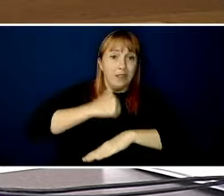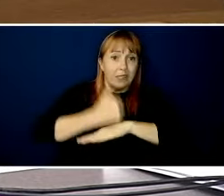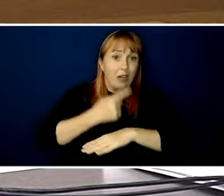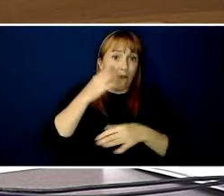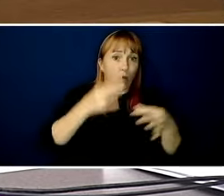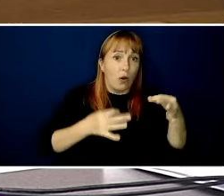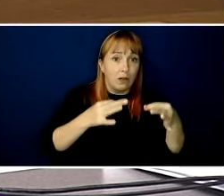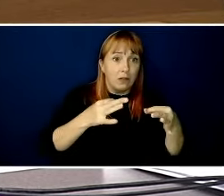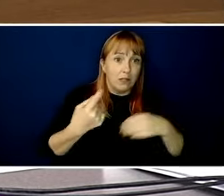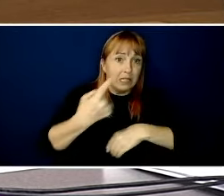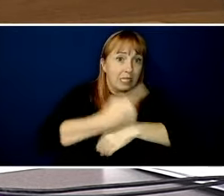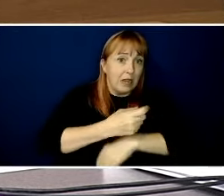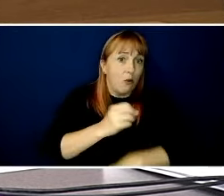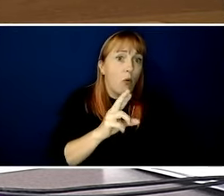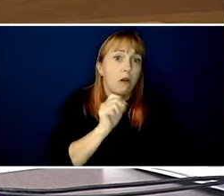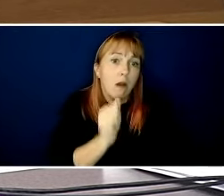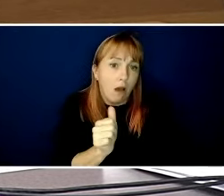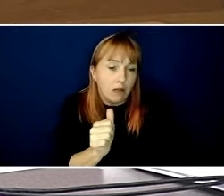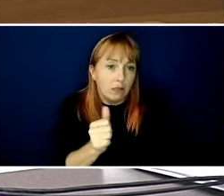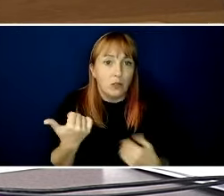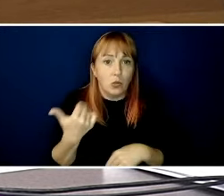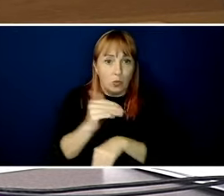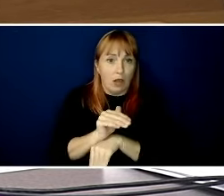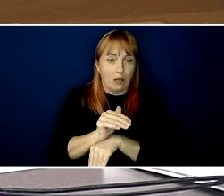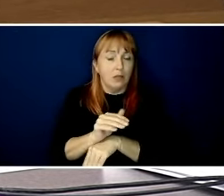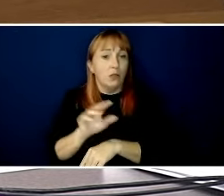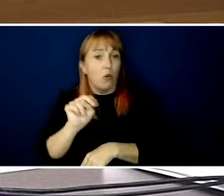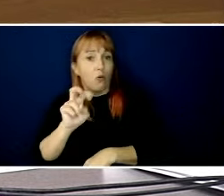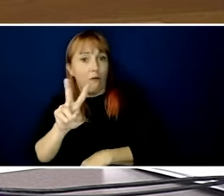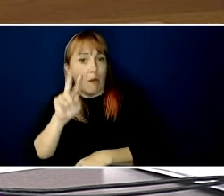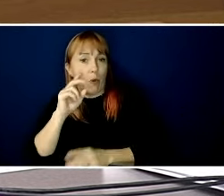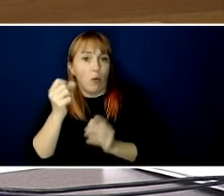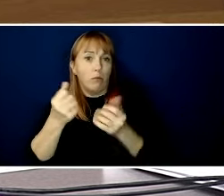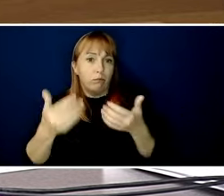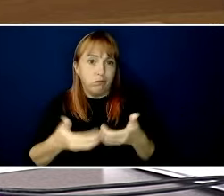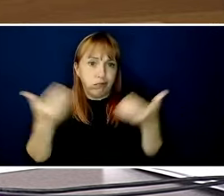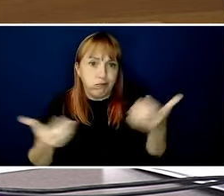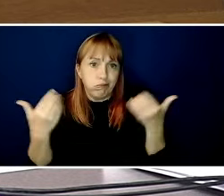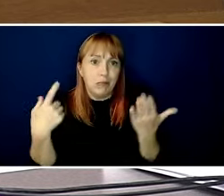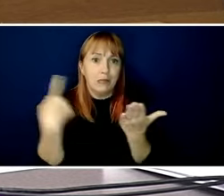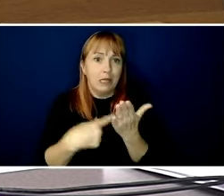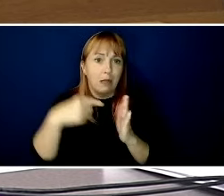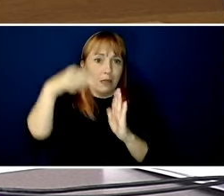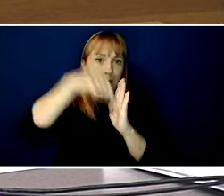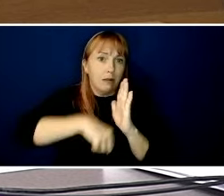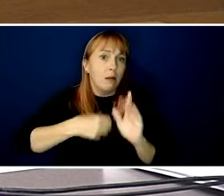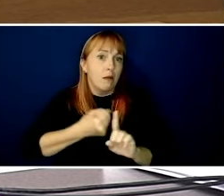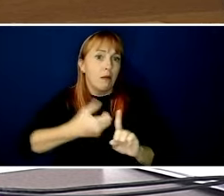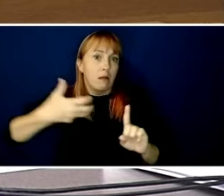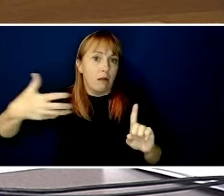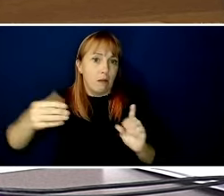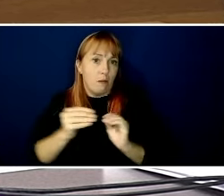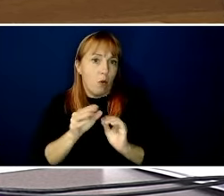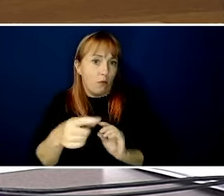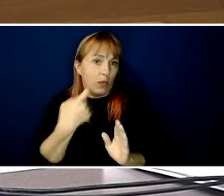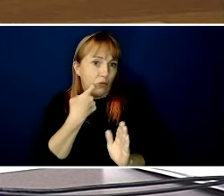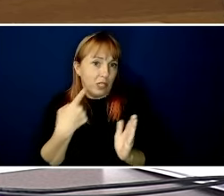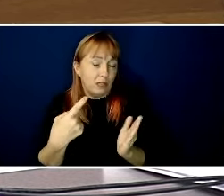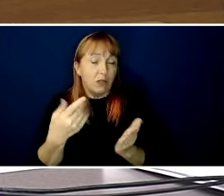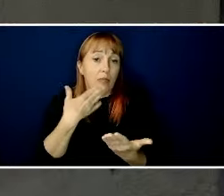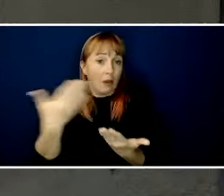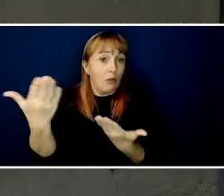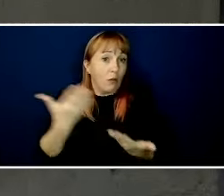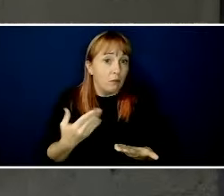So we'll have an opportunity in November to really dive into the issues that you're talking about and others. So I appreciate you bringing them to our attention.